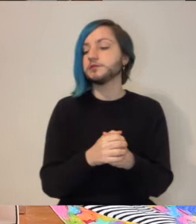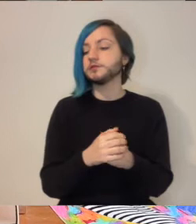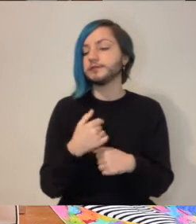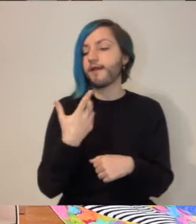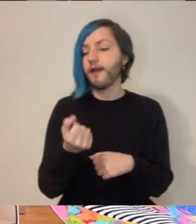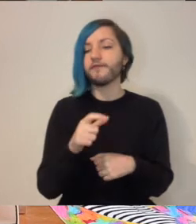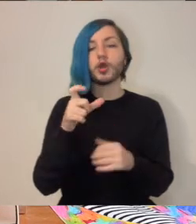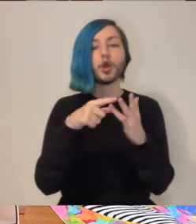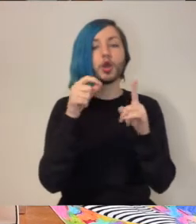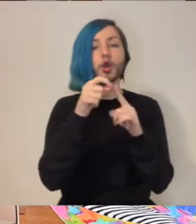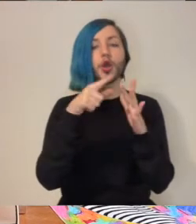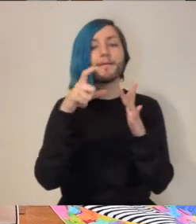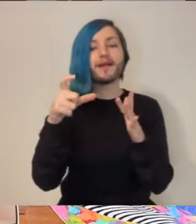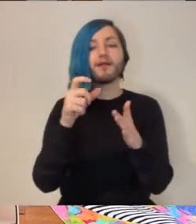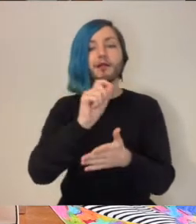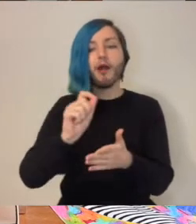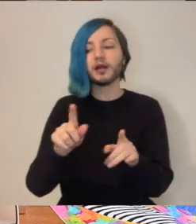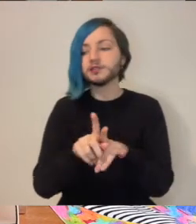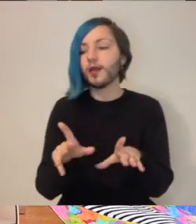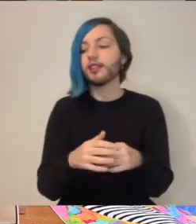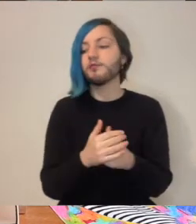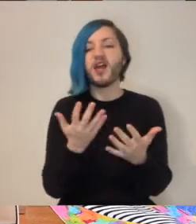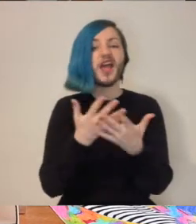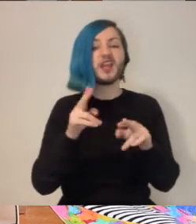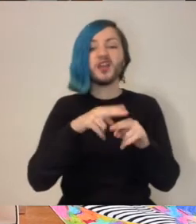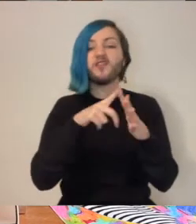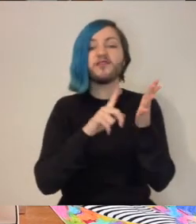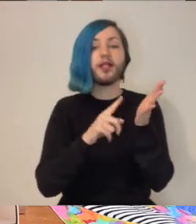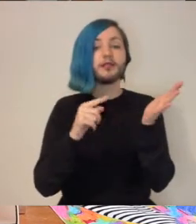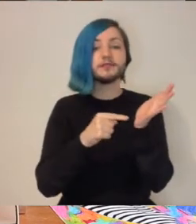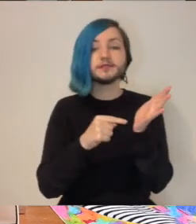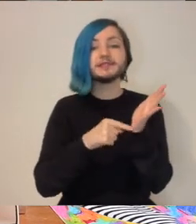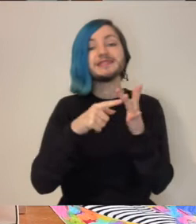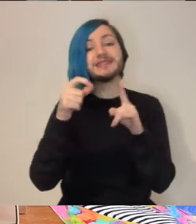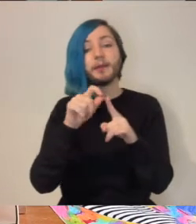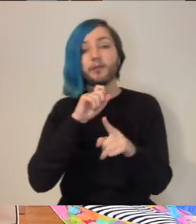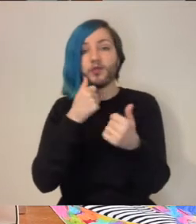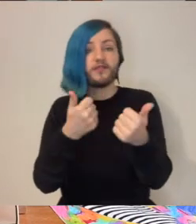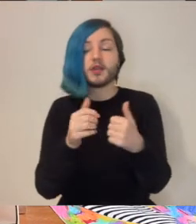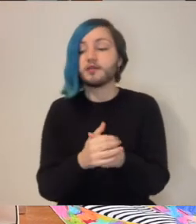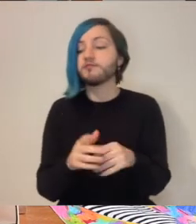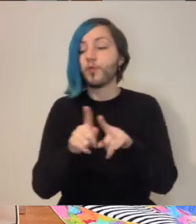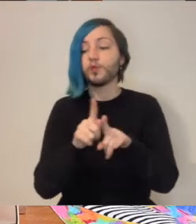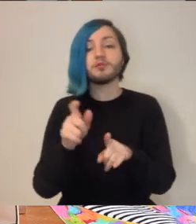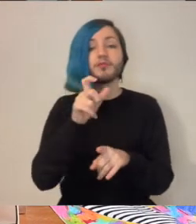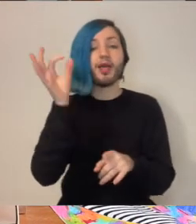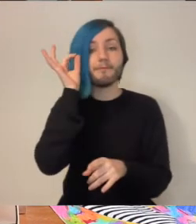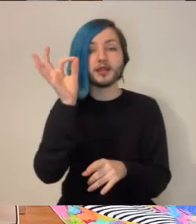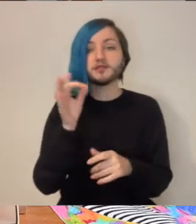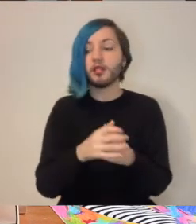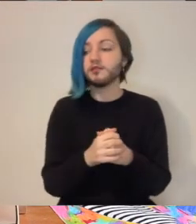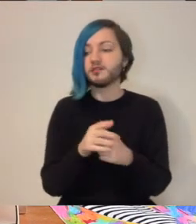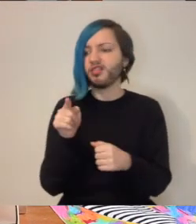thicknesses, and a couple of Copic markers as well, but any felt tip will do. And I've also got